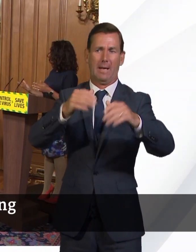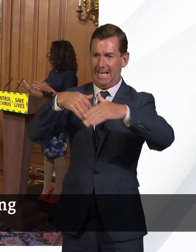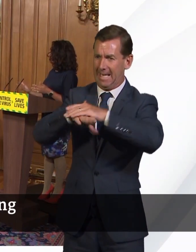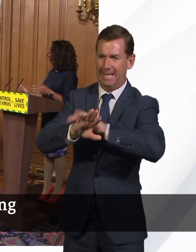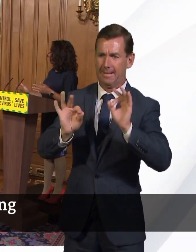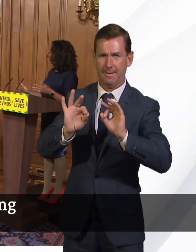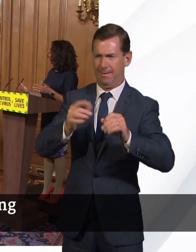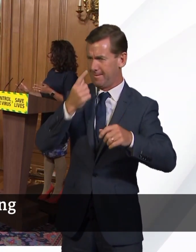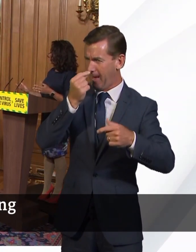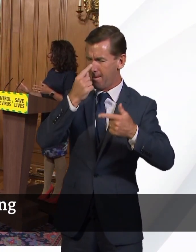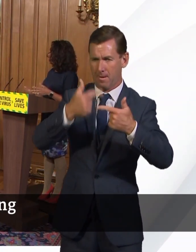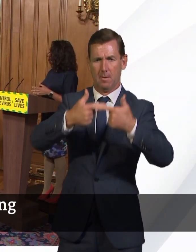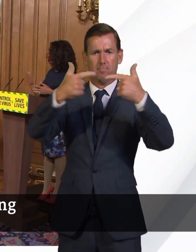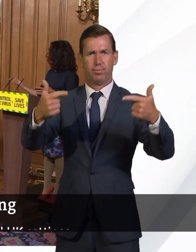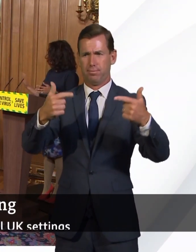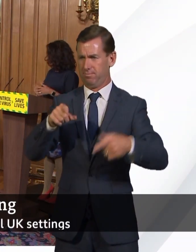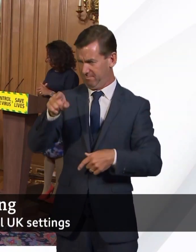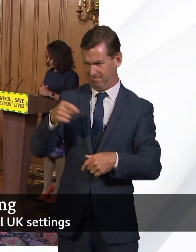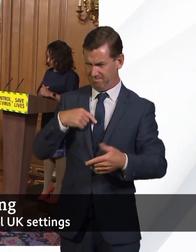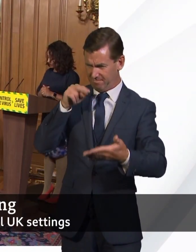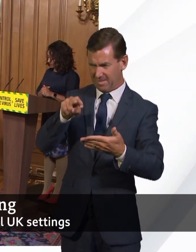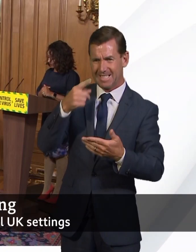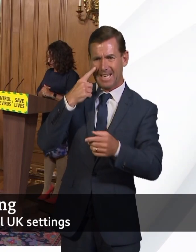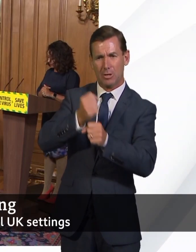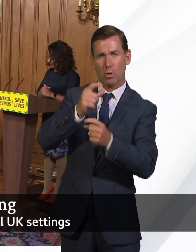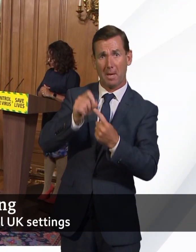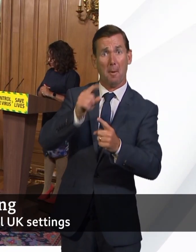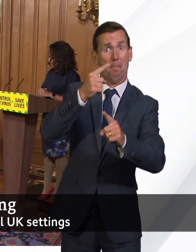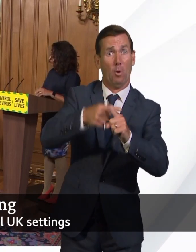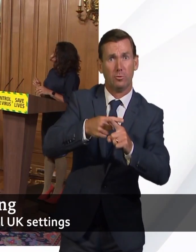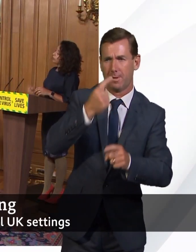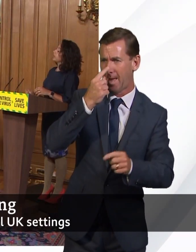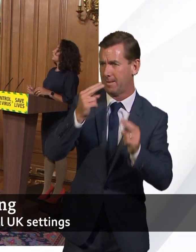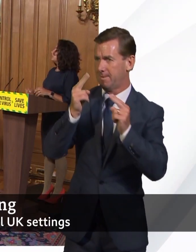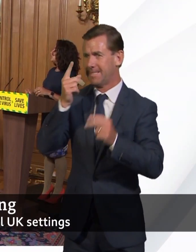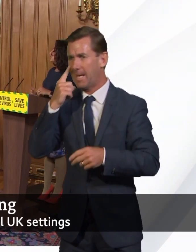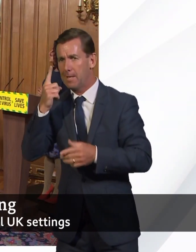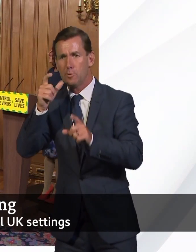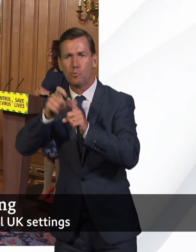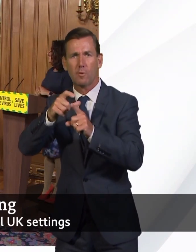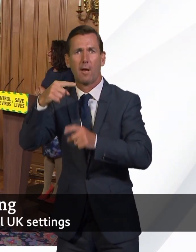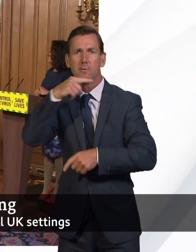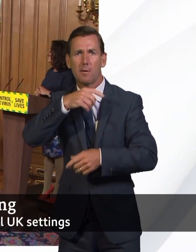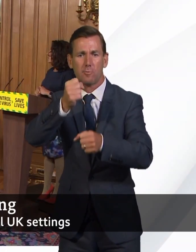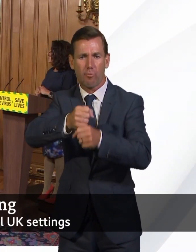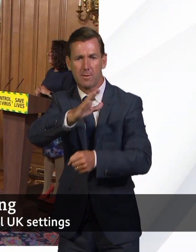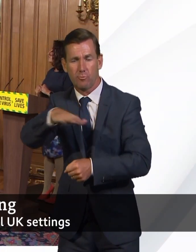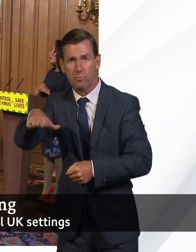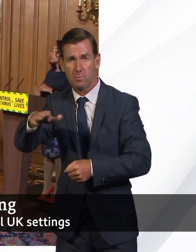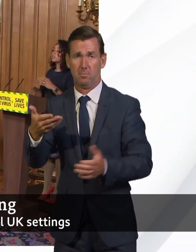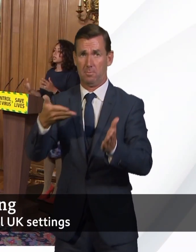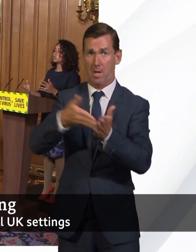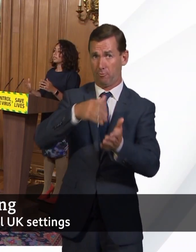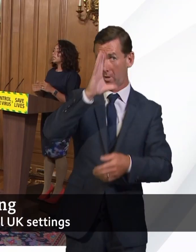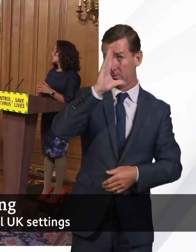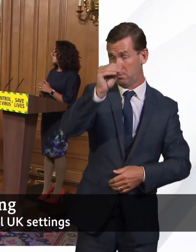portals for residents to connect with their family and their loved ones as well. I think it's really worth mentioning as well that we've asked every